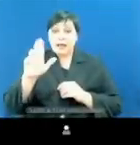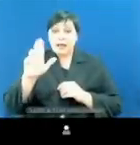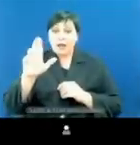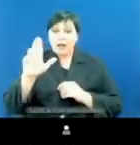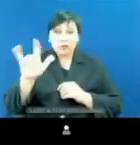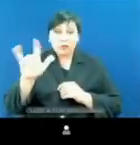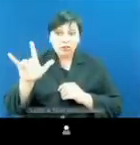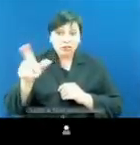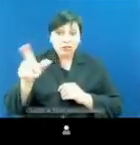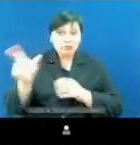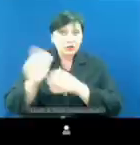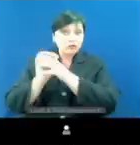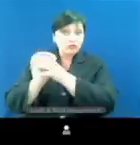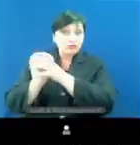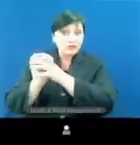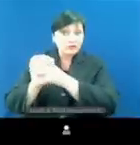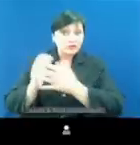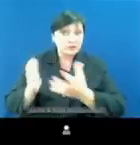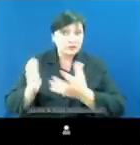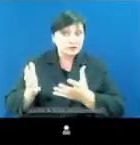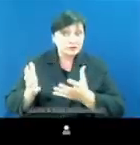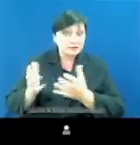I knew that you